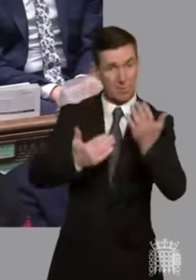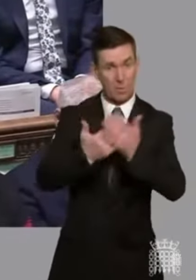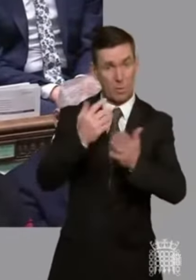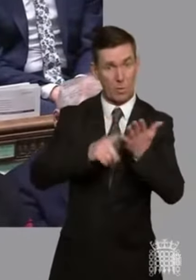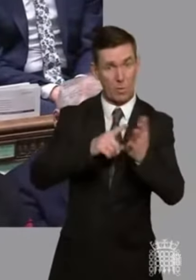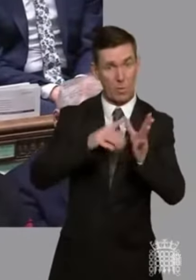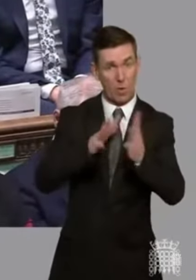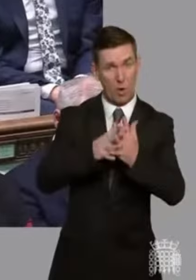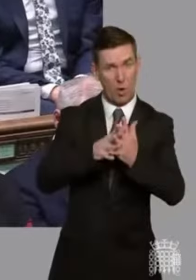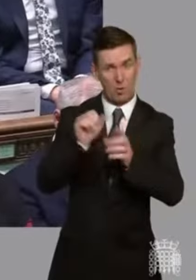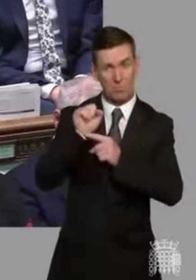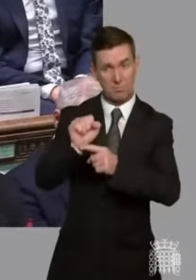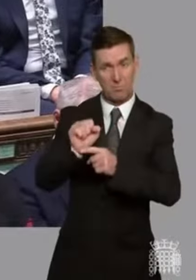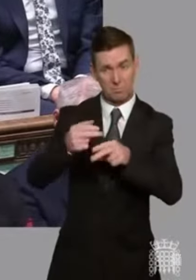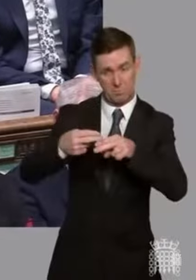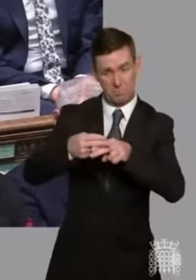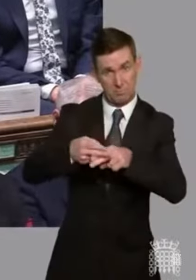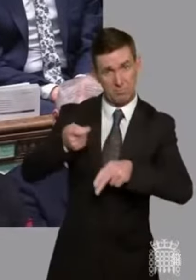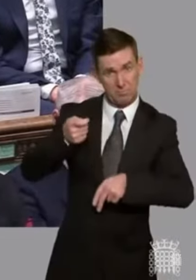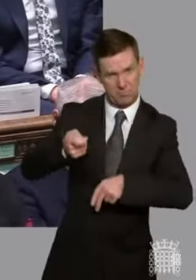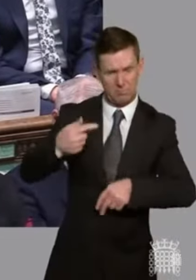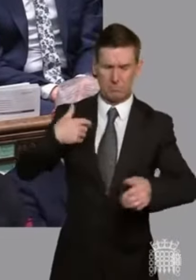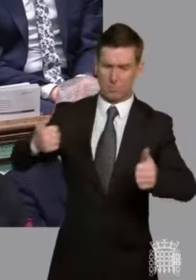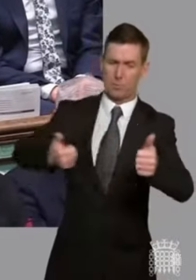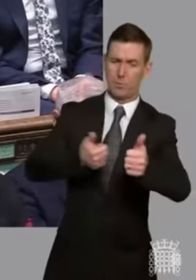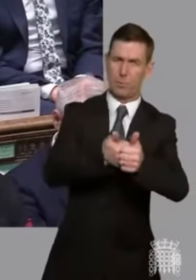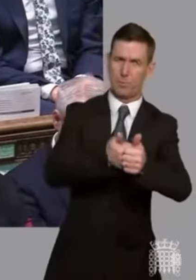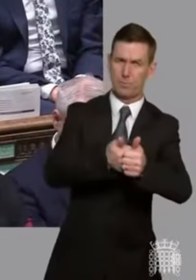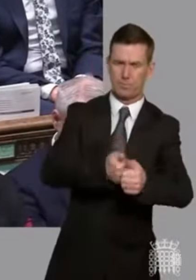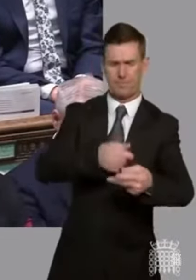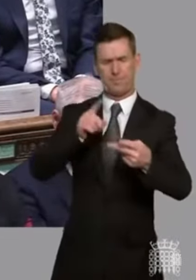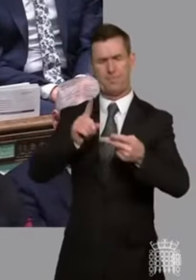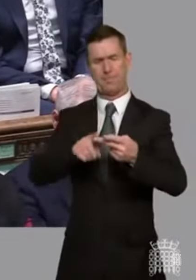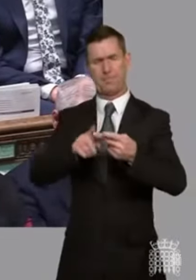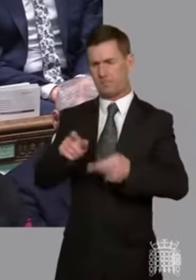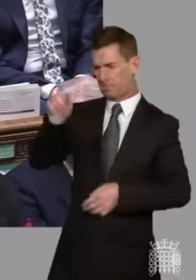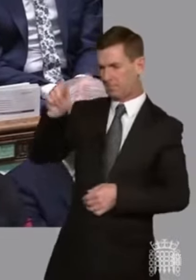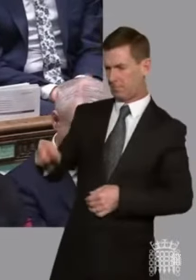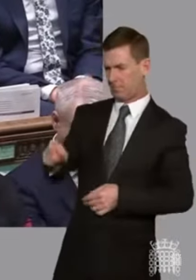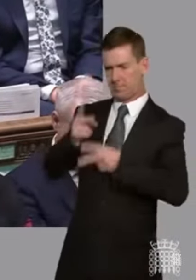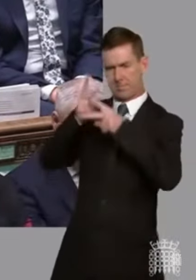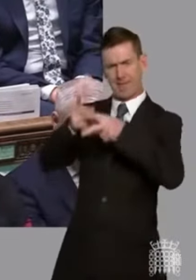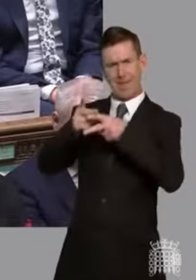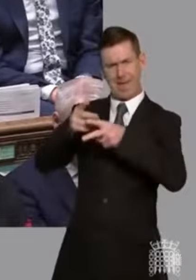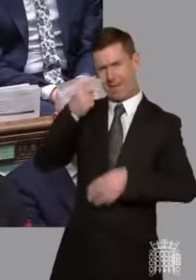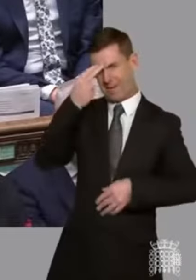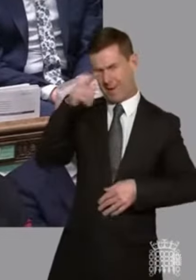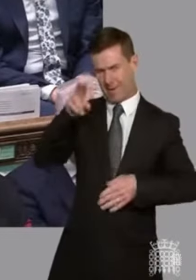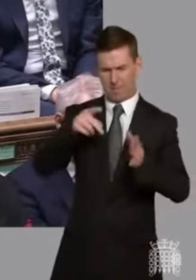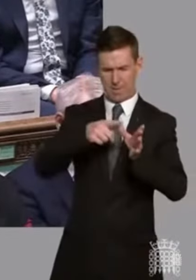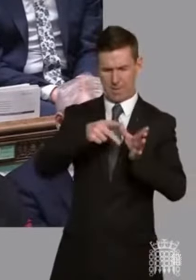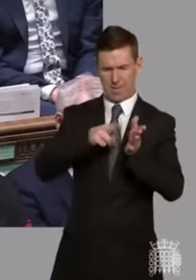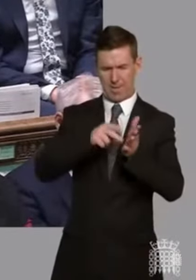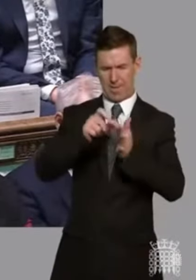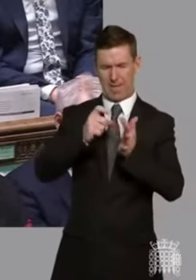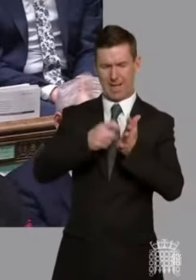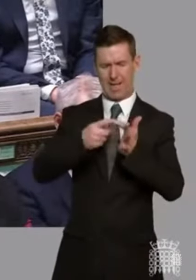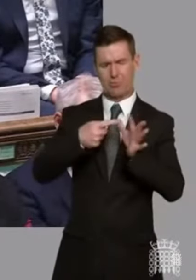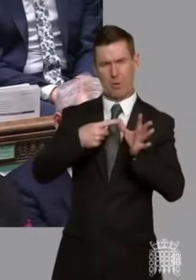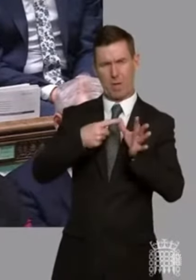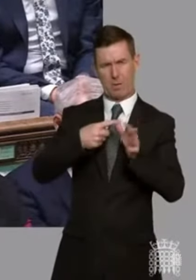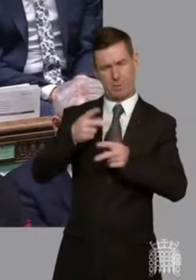full-time carer for her mother, Andrea is one of thousands of carers caught up in the carers' allowance scandal, hounded by